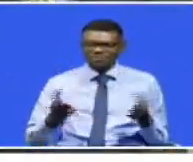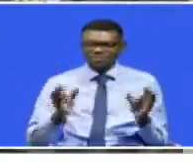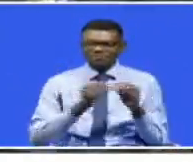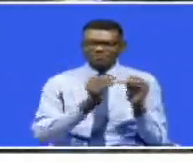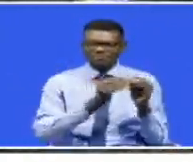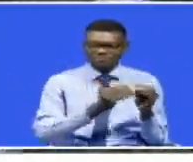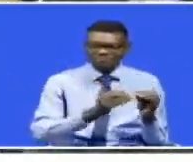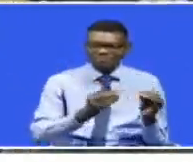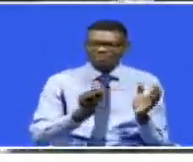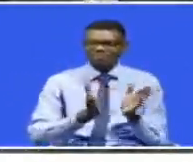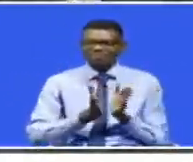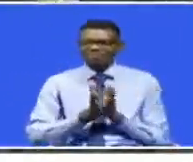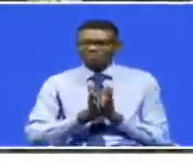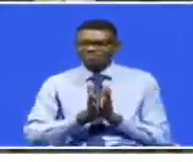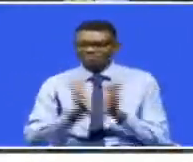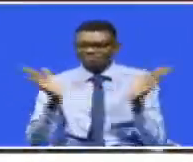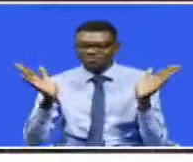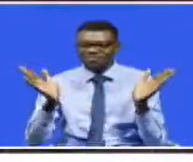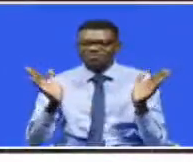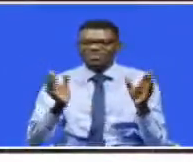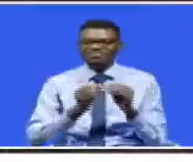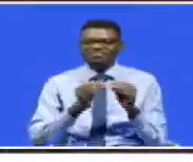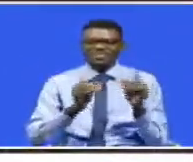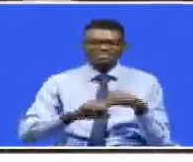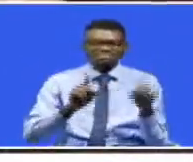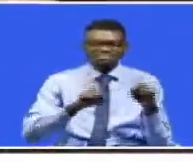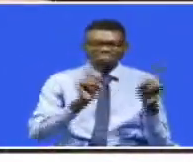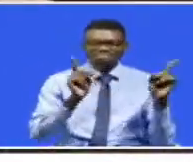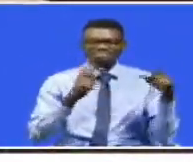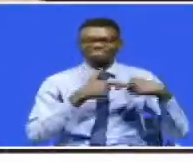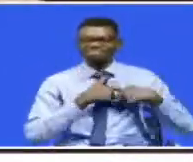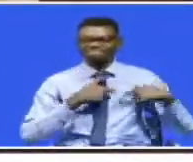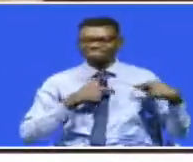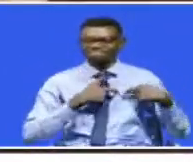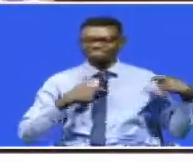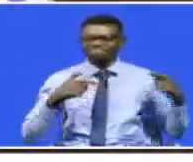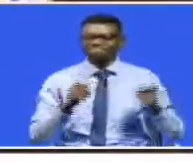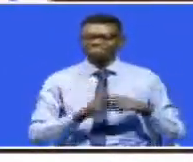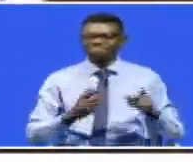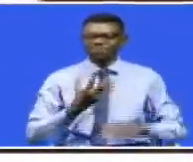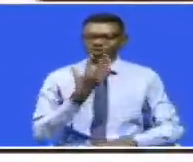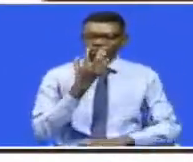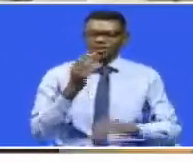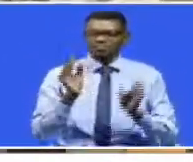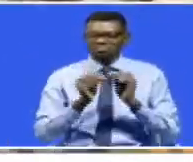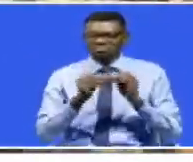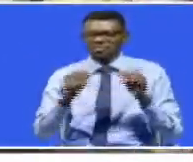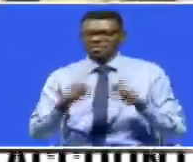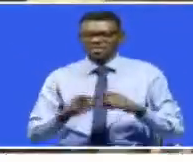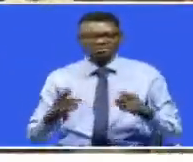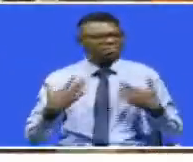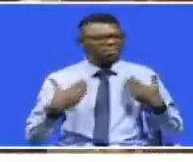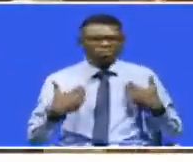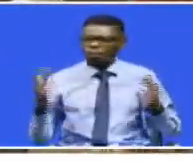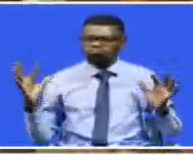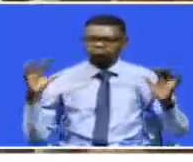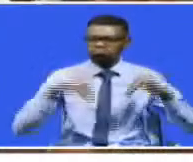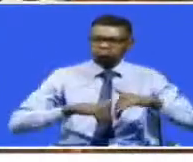meetings, in public, receiving delegations, attending to ODM party matters, to addressing rallies.